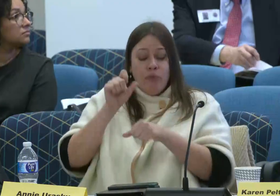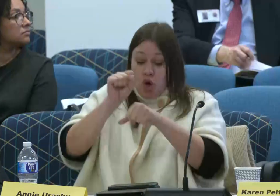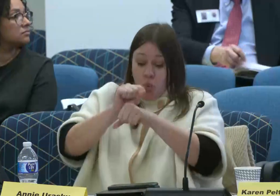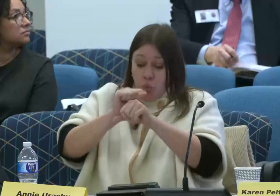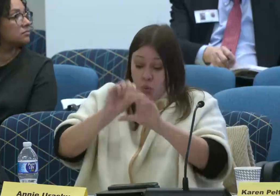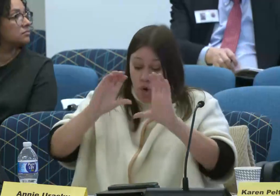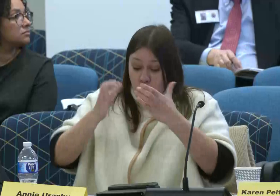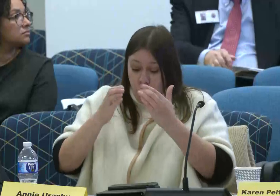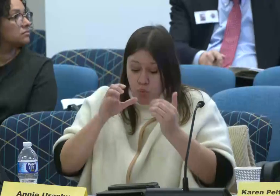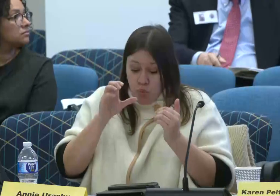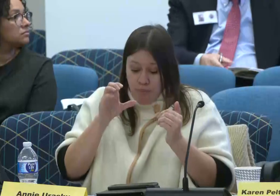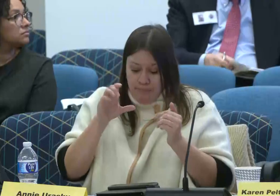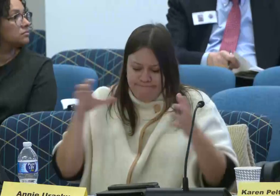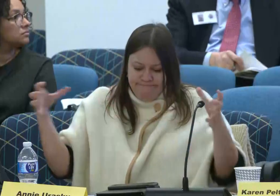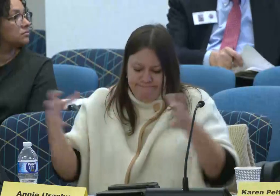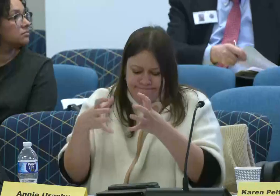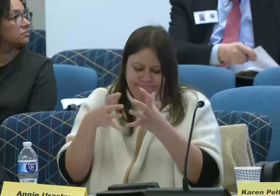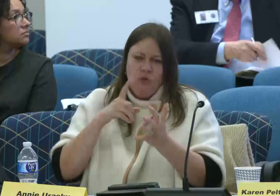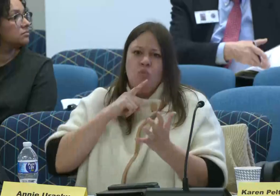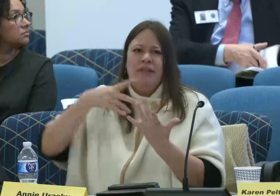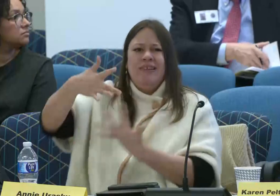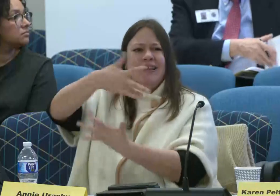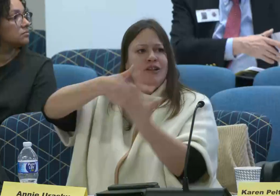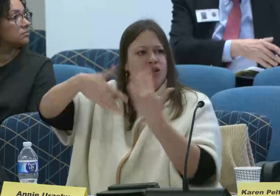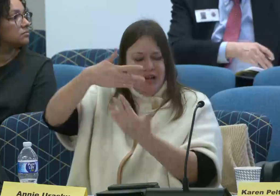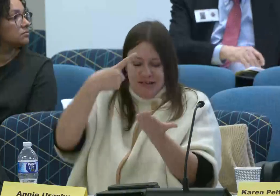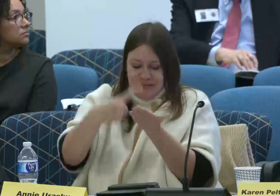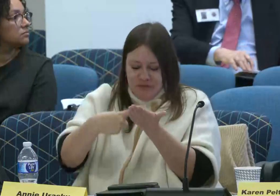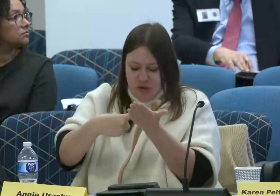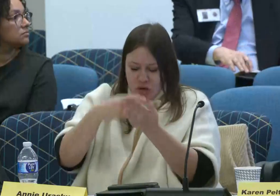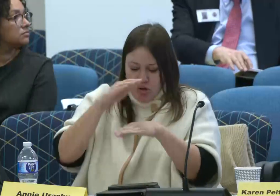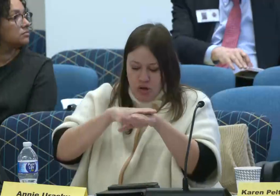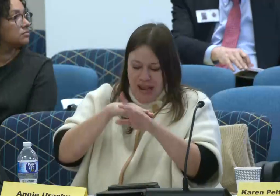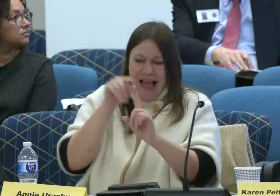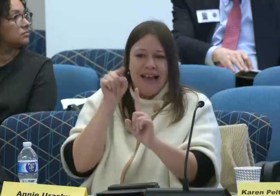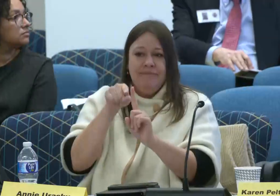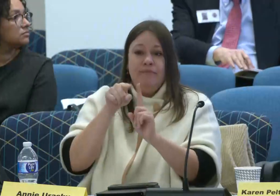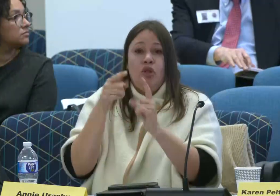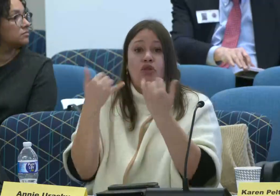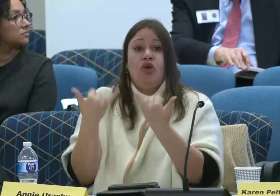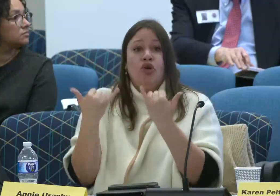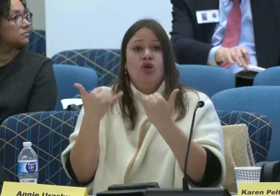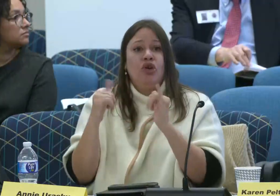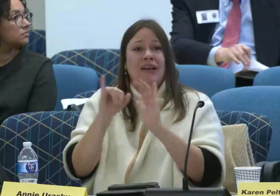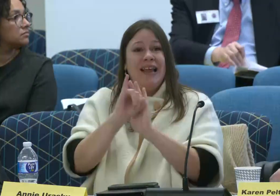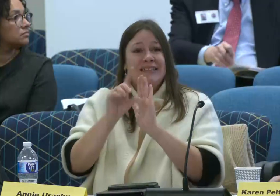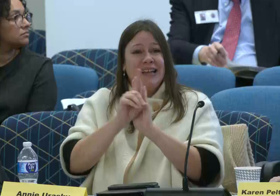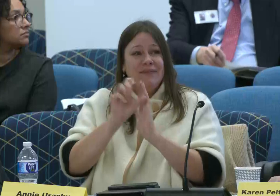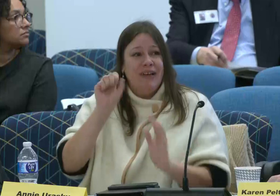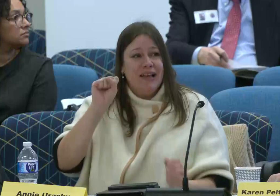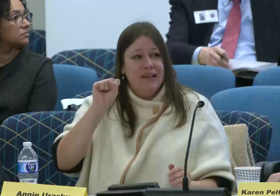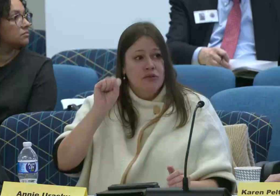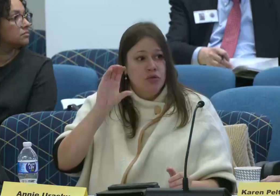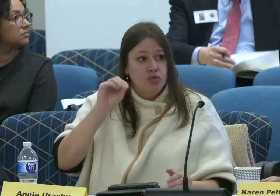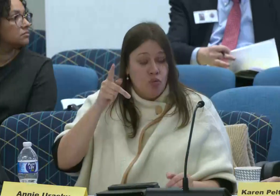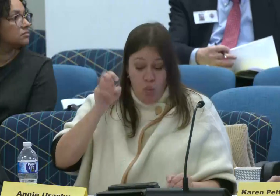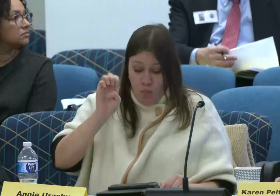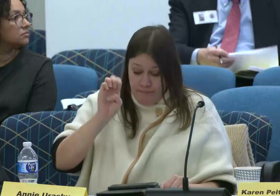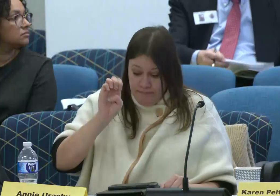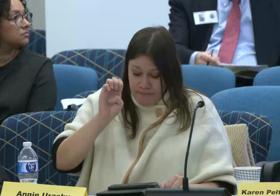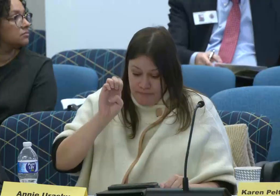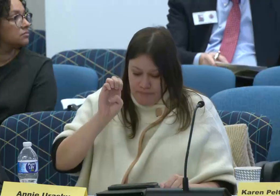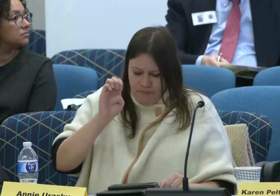Our process started, our working group initially got together, and we started discussing